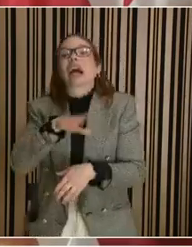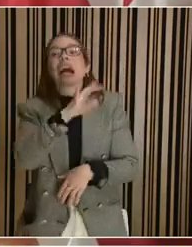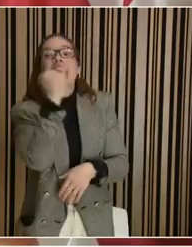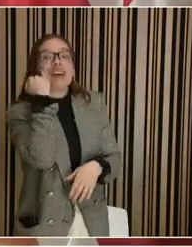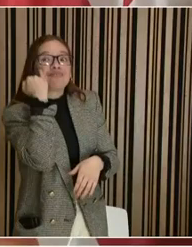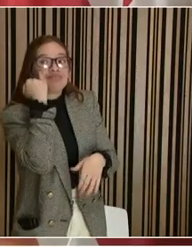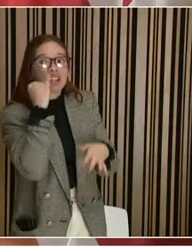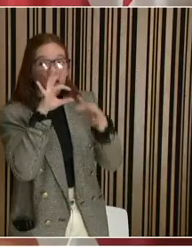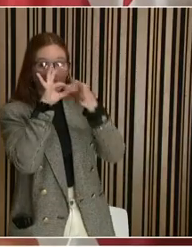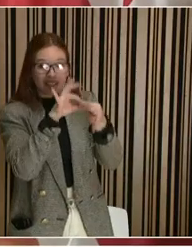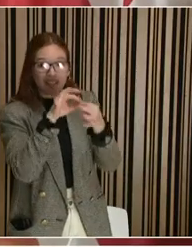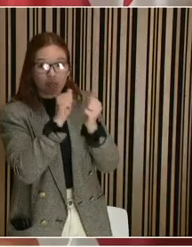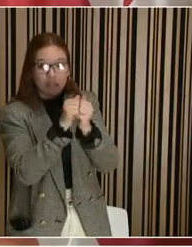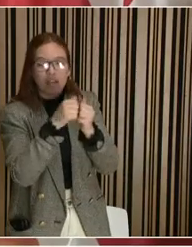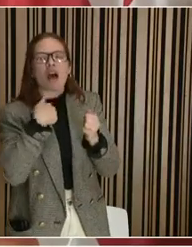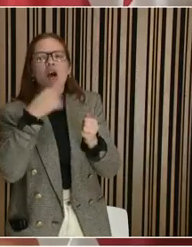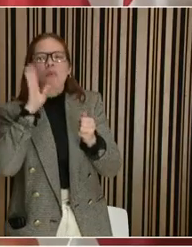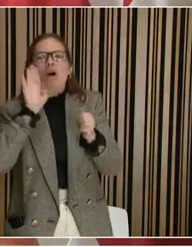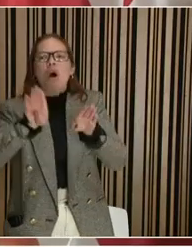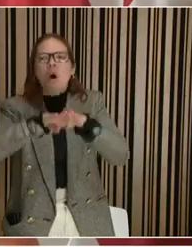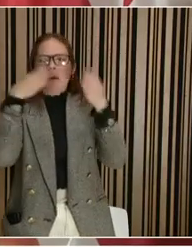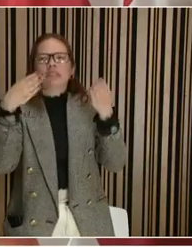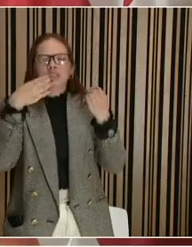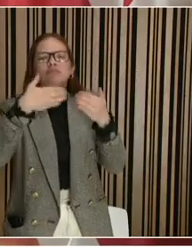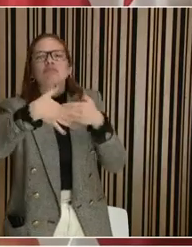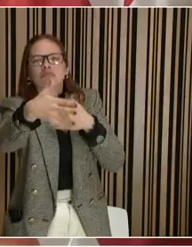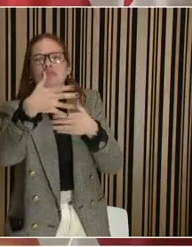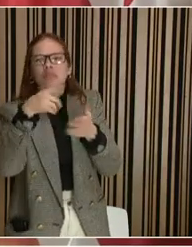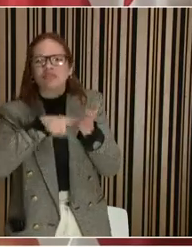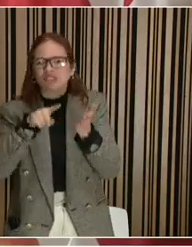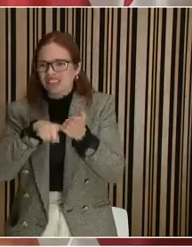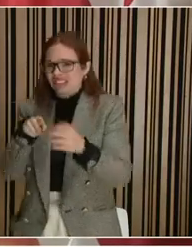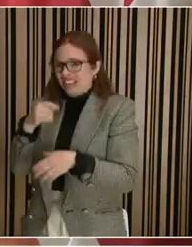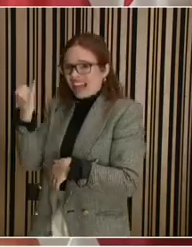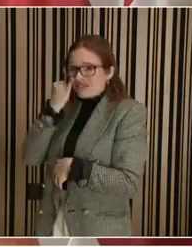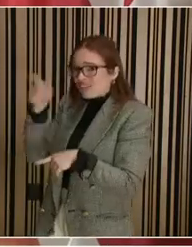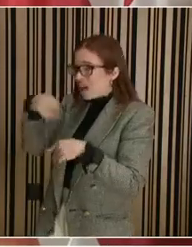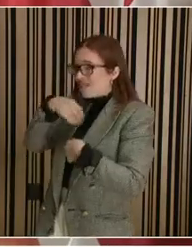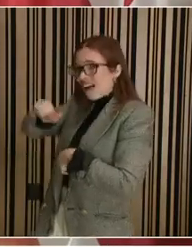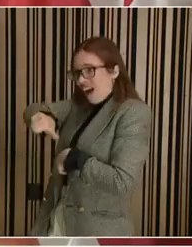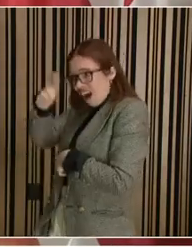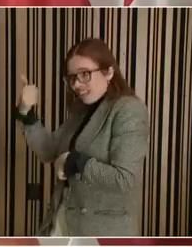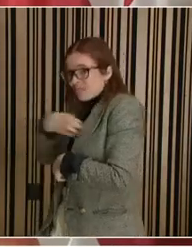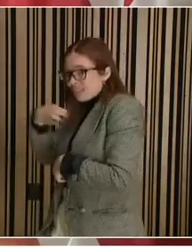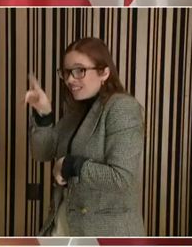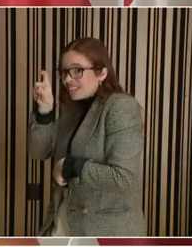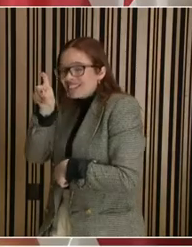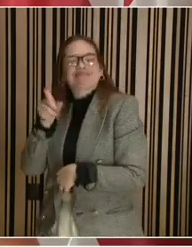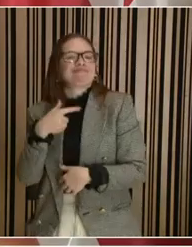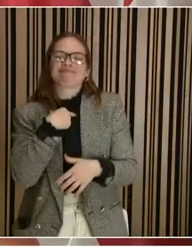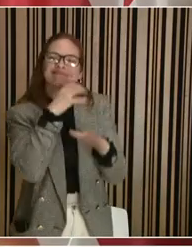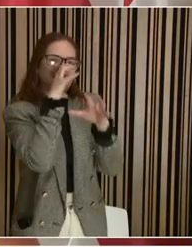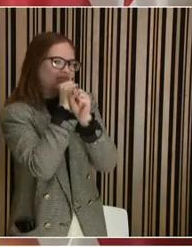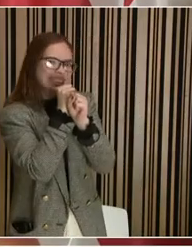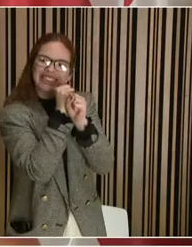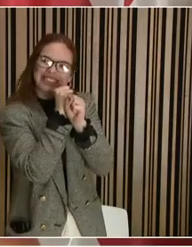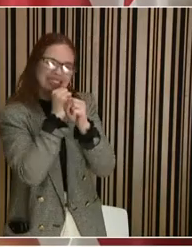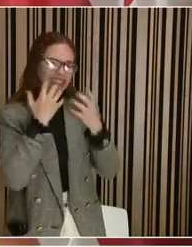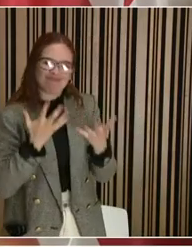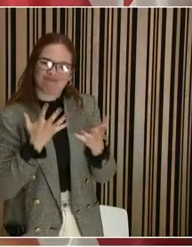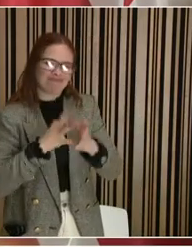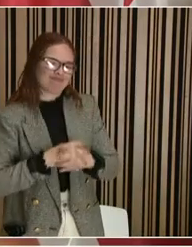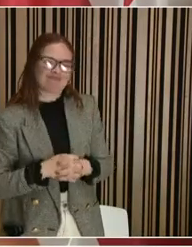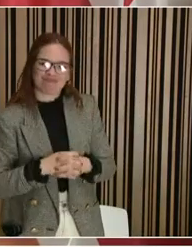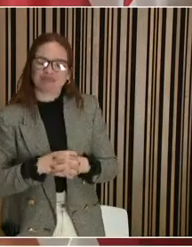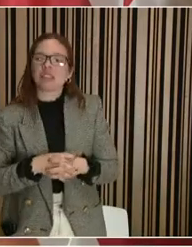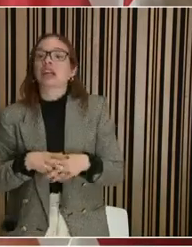investigation. Can you say if there have been more complaints that have come in? I'm sorry, I can't get that far into the investigation. So you can't say